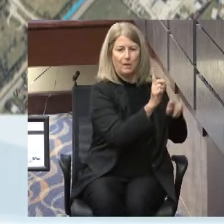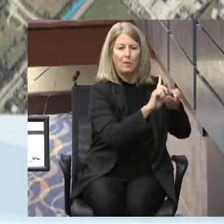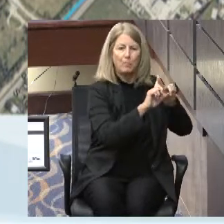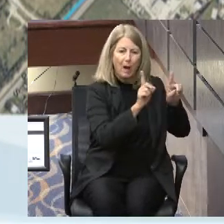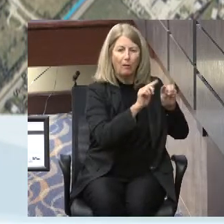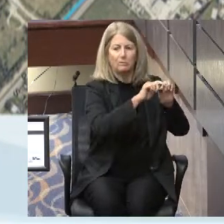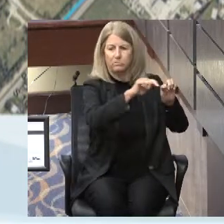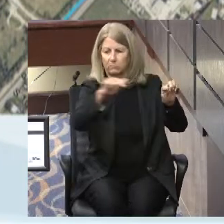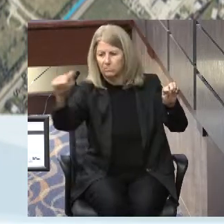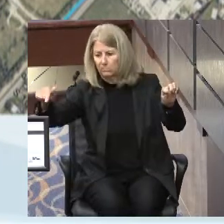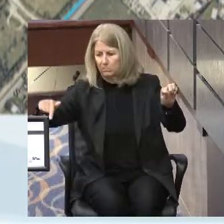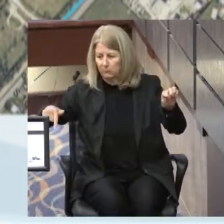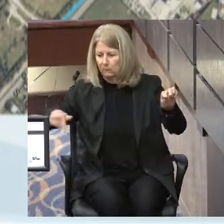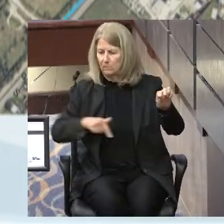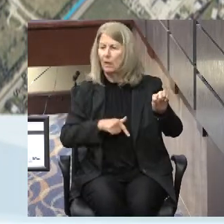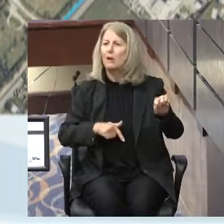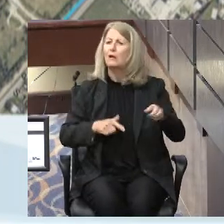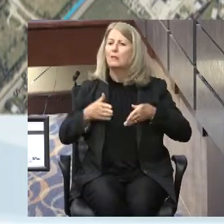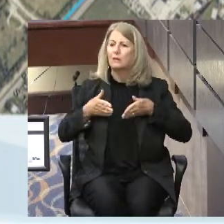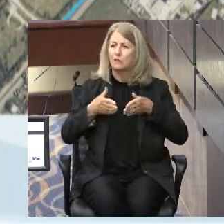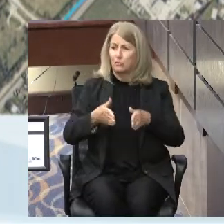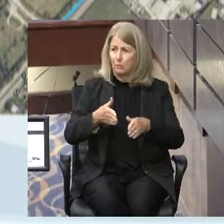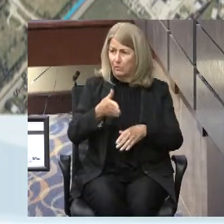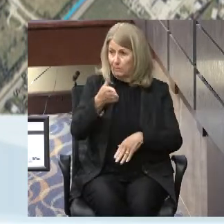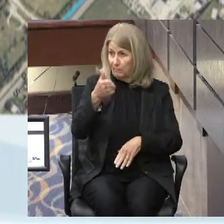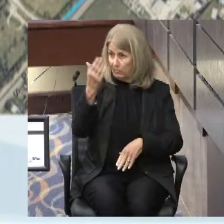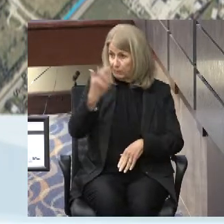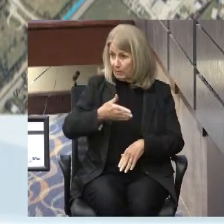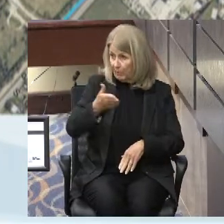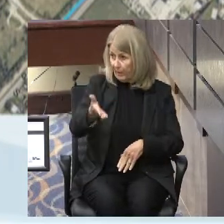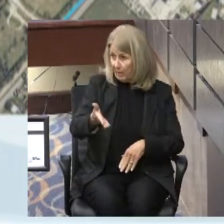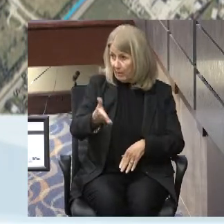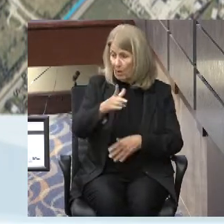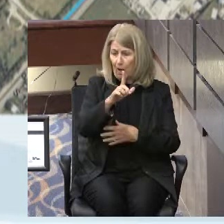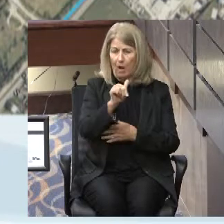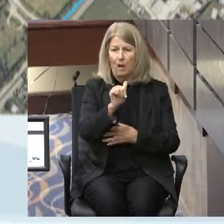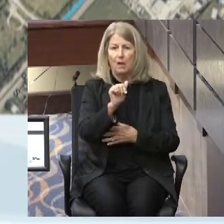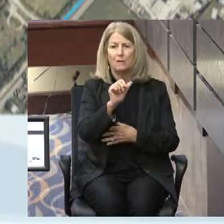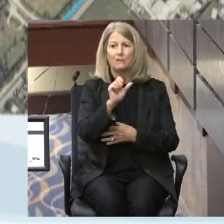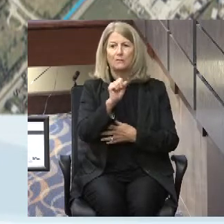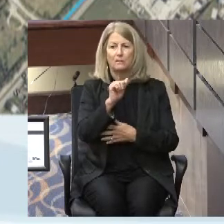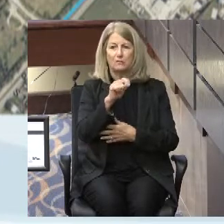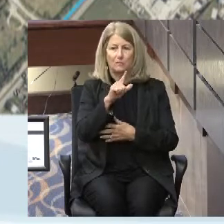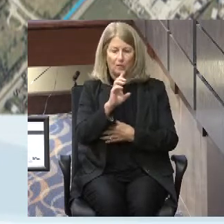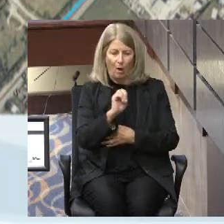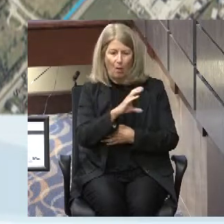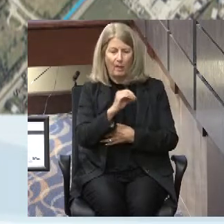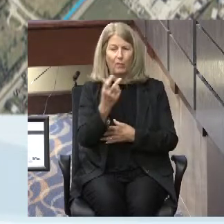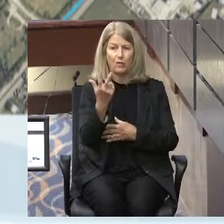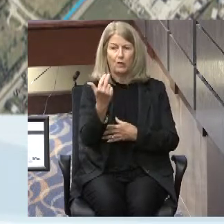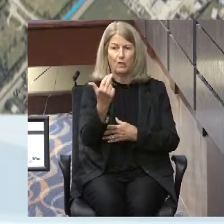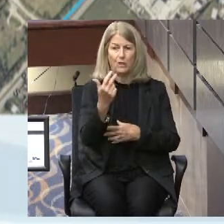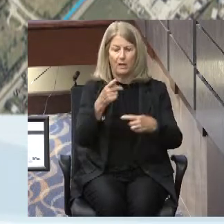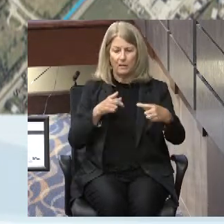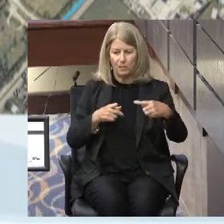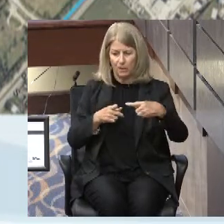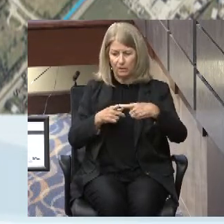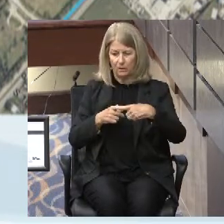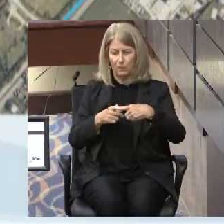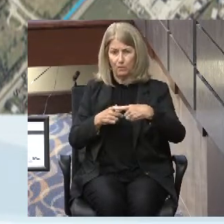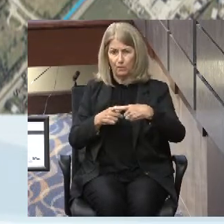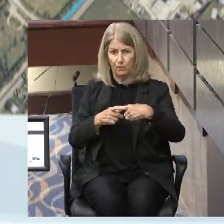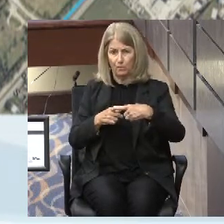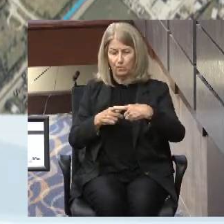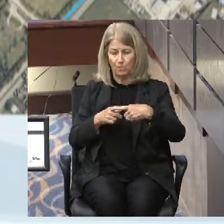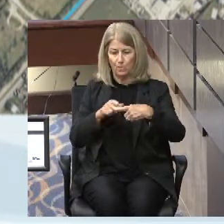frontages, street frontages that are there along LaSalle and 13th, and then adjacent to